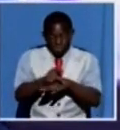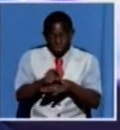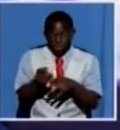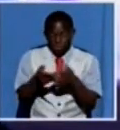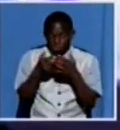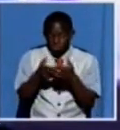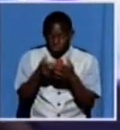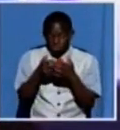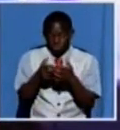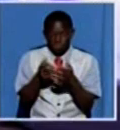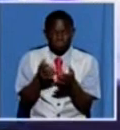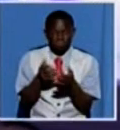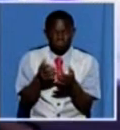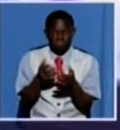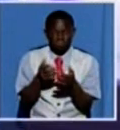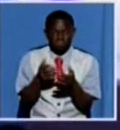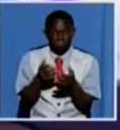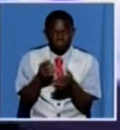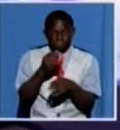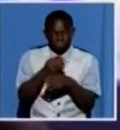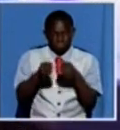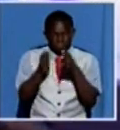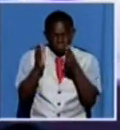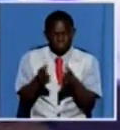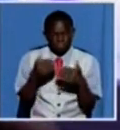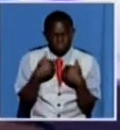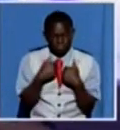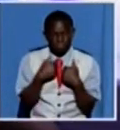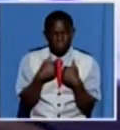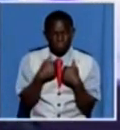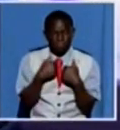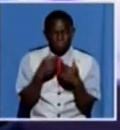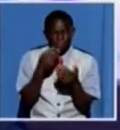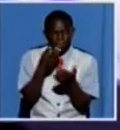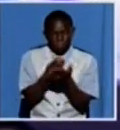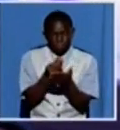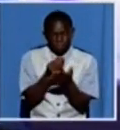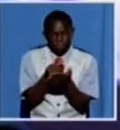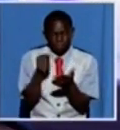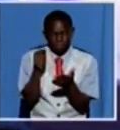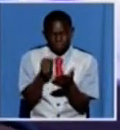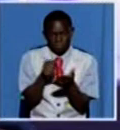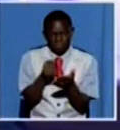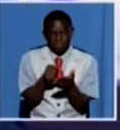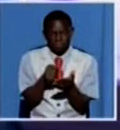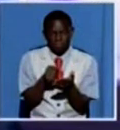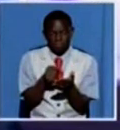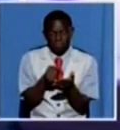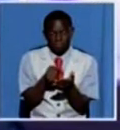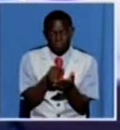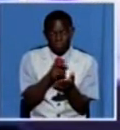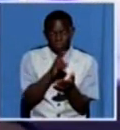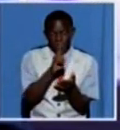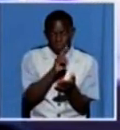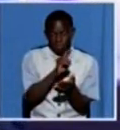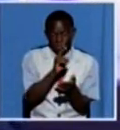where the contractor comes with their own money. And that money doesn't even come to Zambia. The only thing RDA will see